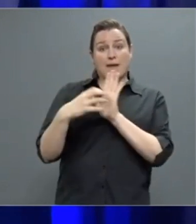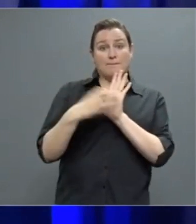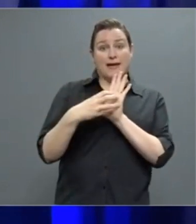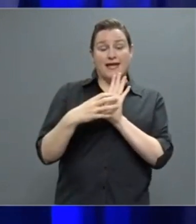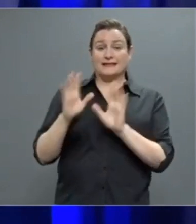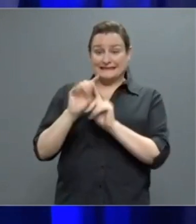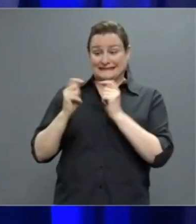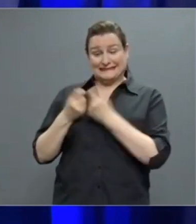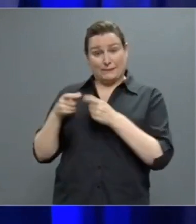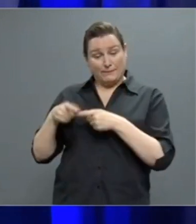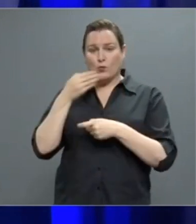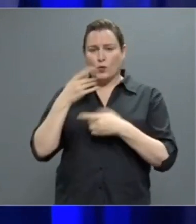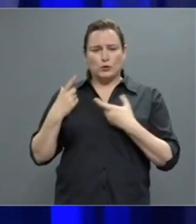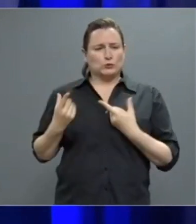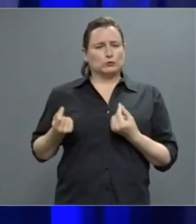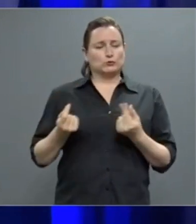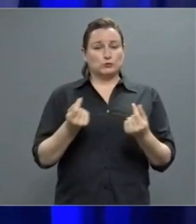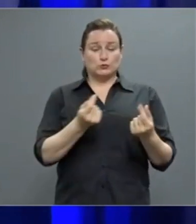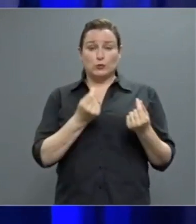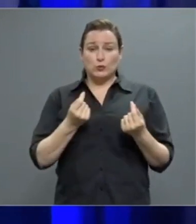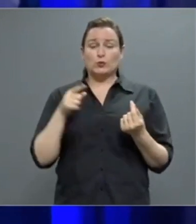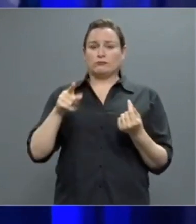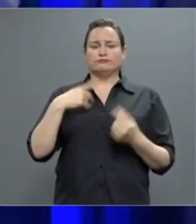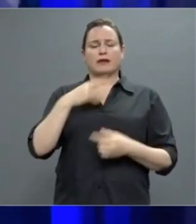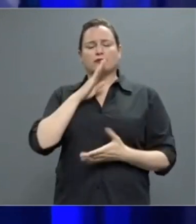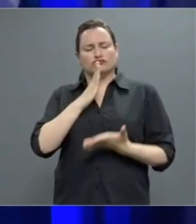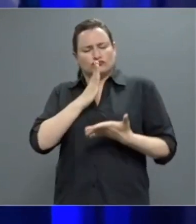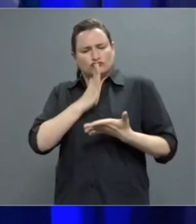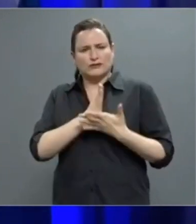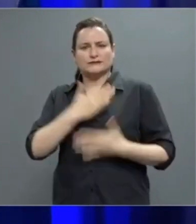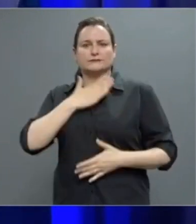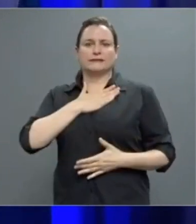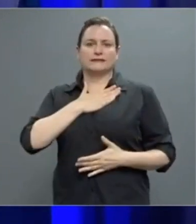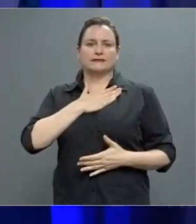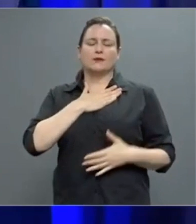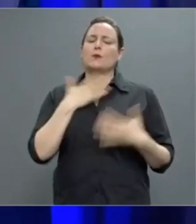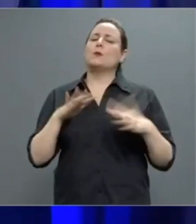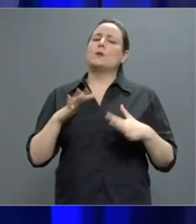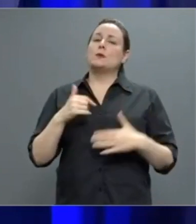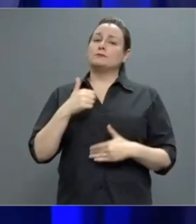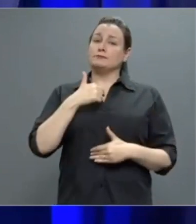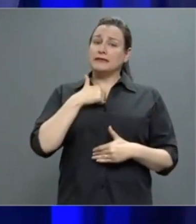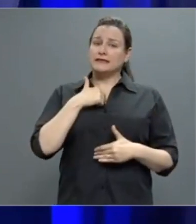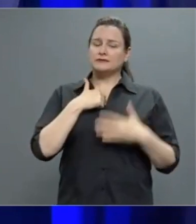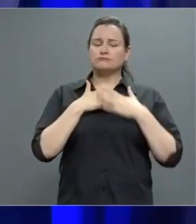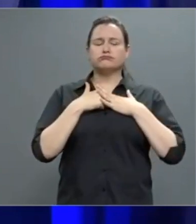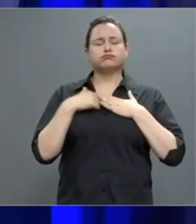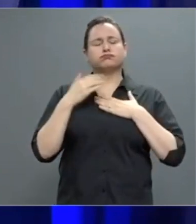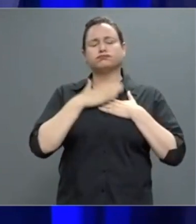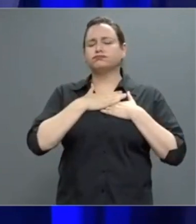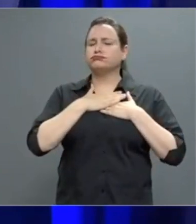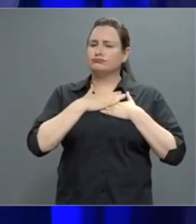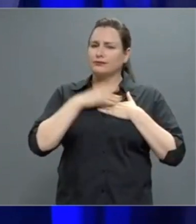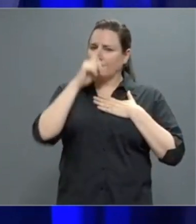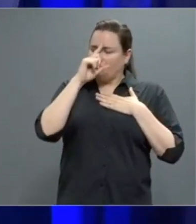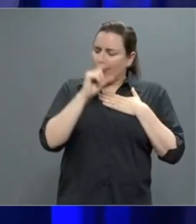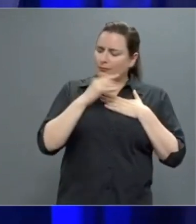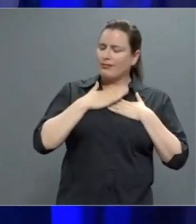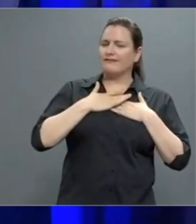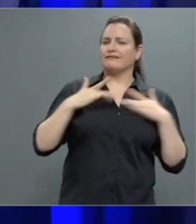country for the enormous trust you've placed in me. I am deeply, deeply humbled by your